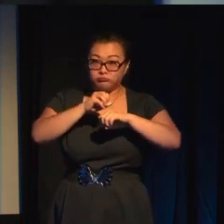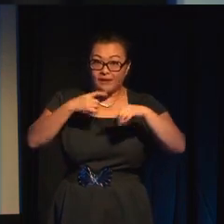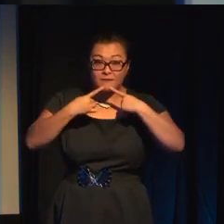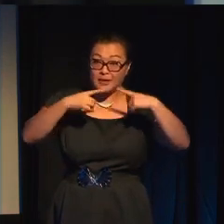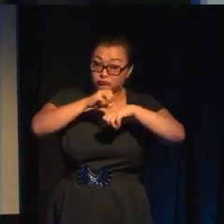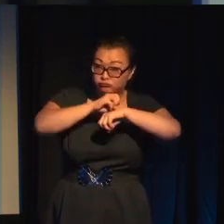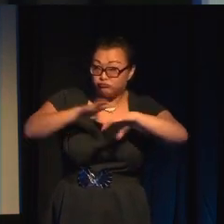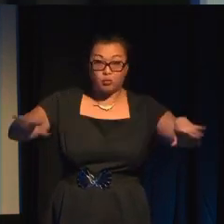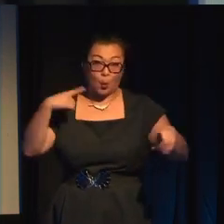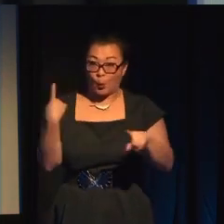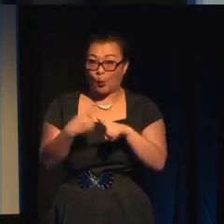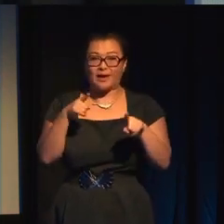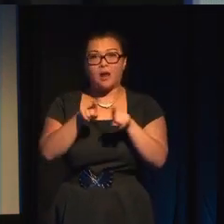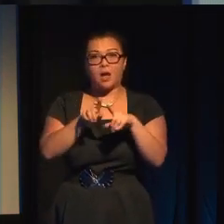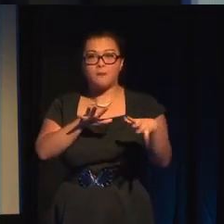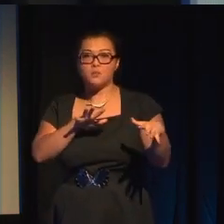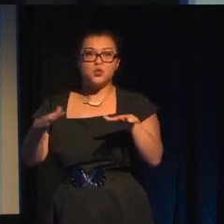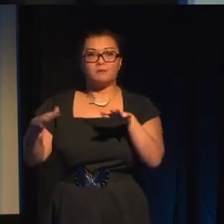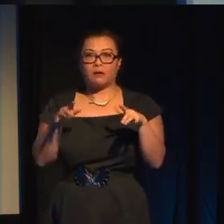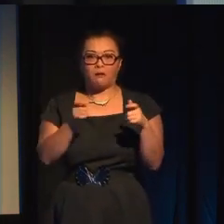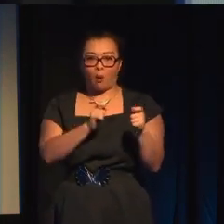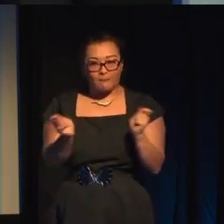that, and I'm going to jump over that one.